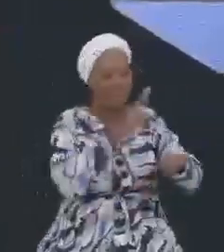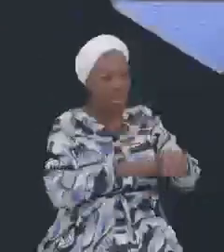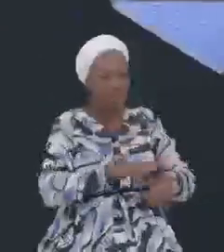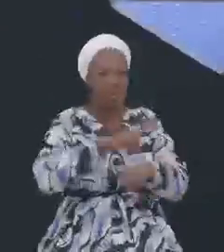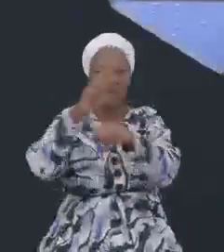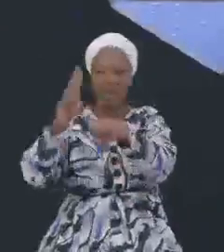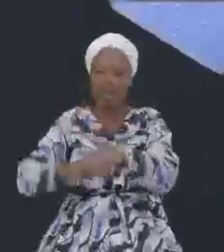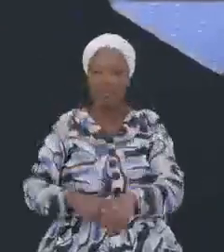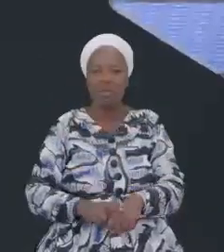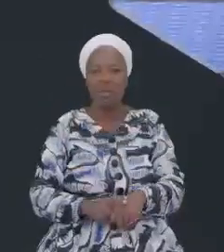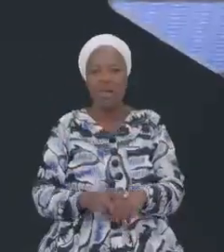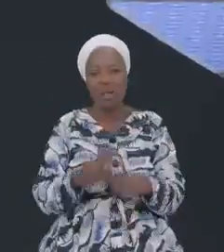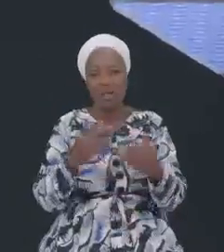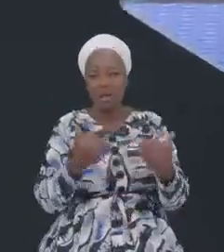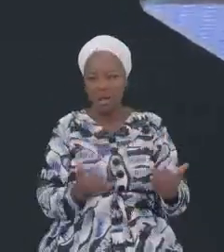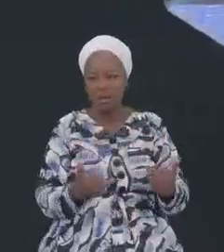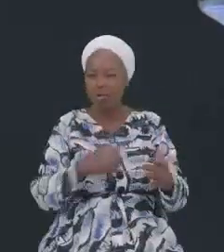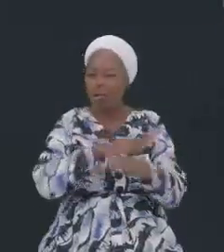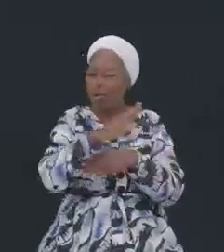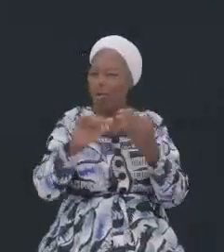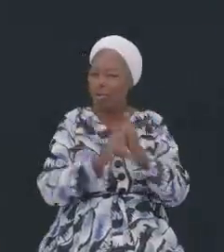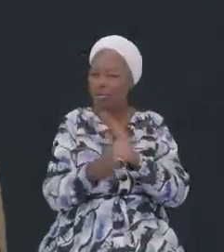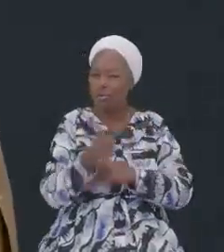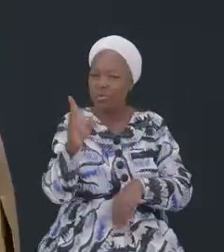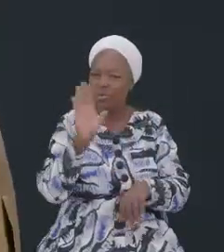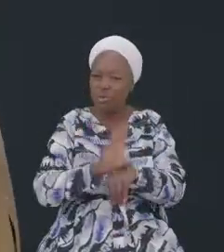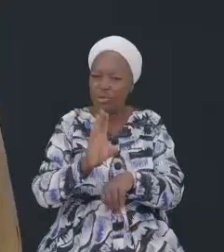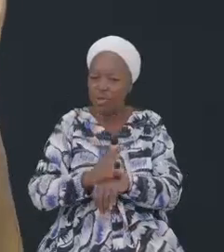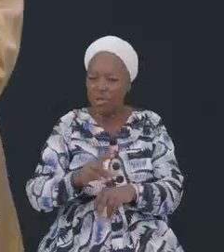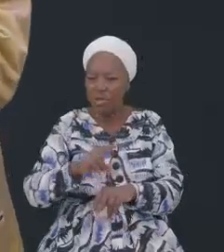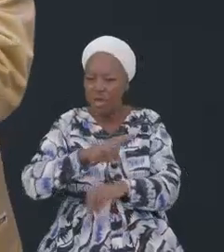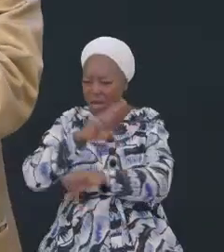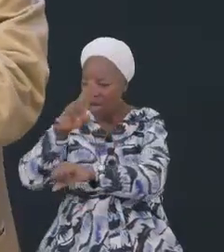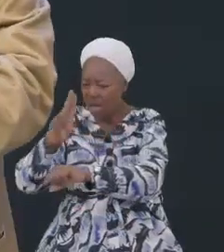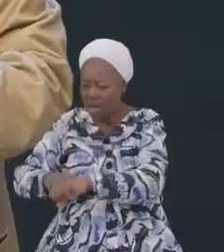nation. Now, all those churches,